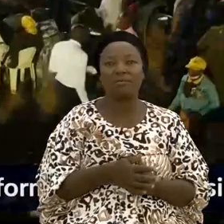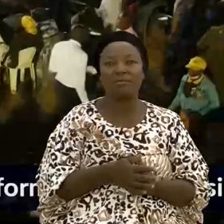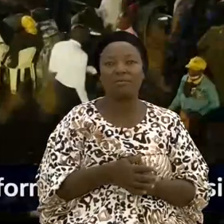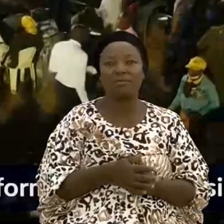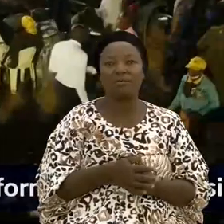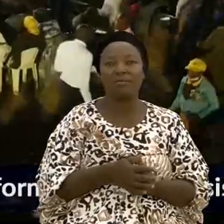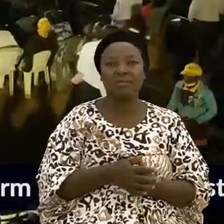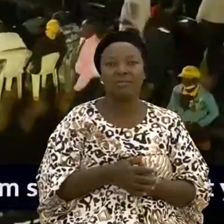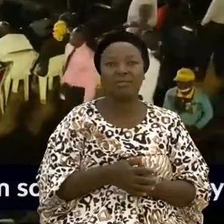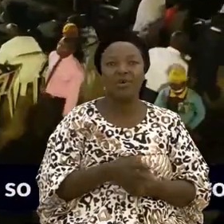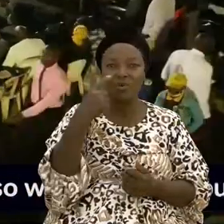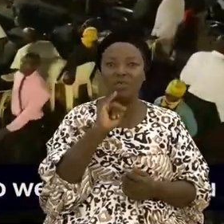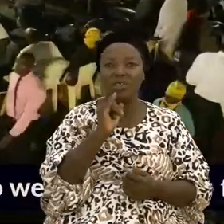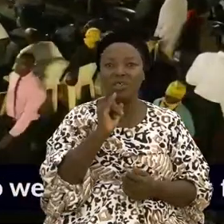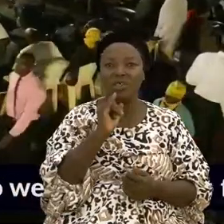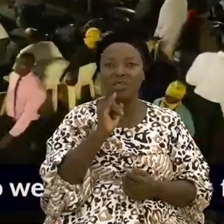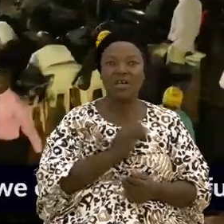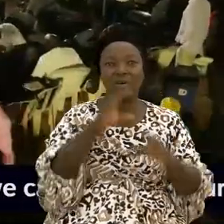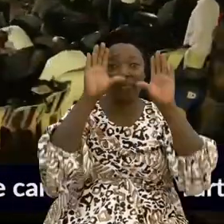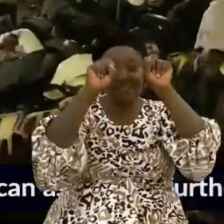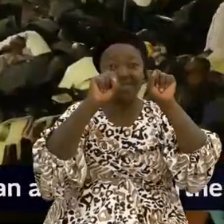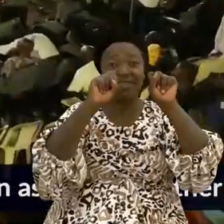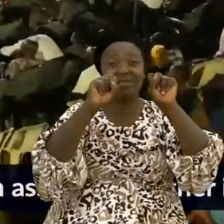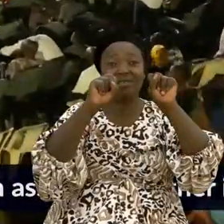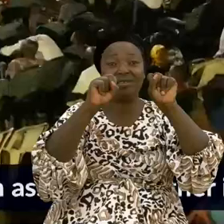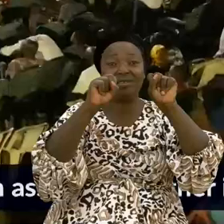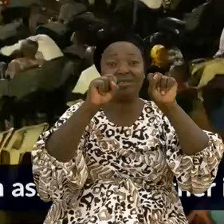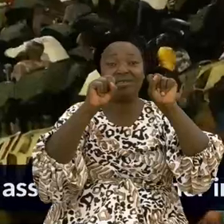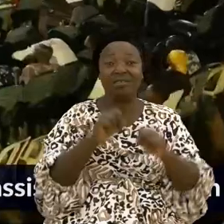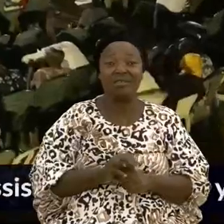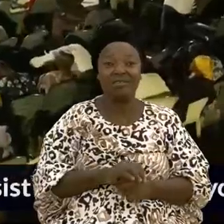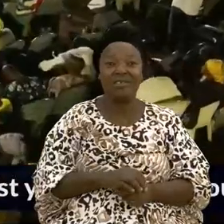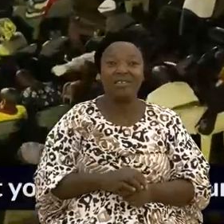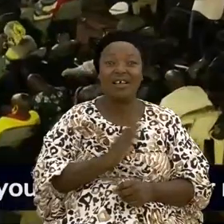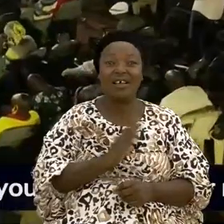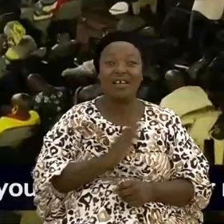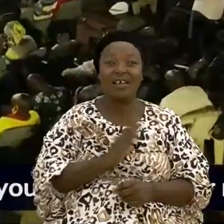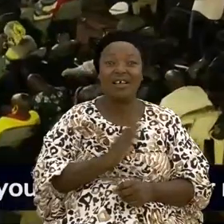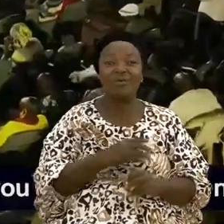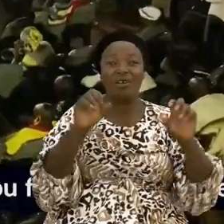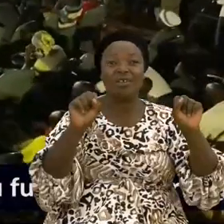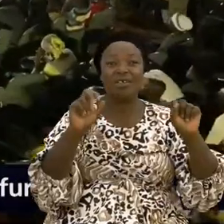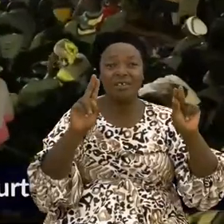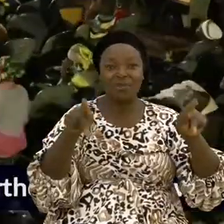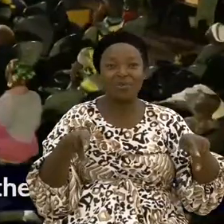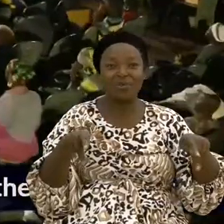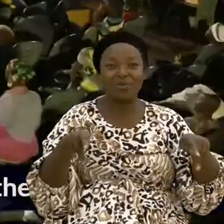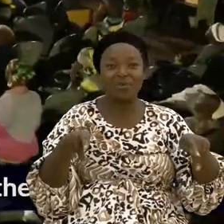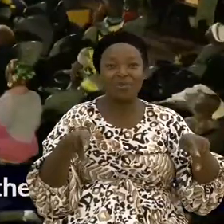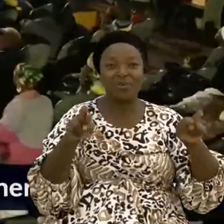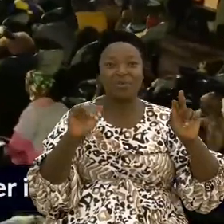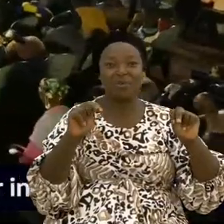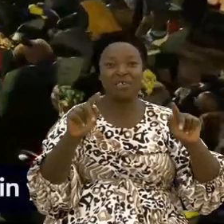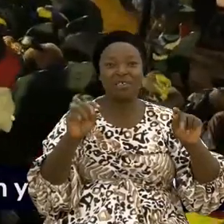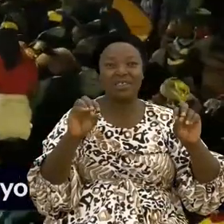We'll connect with him. So please, the time has come. Focus upon the word.